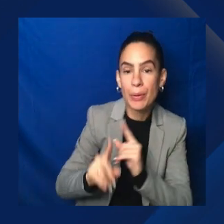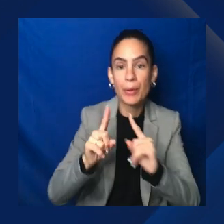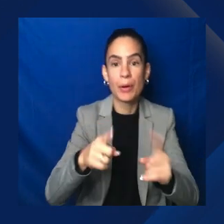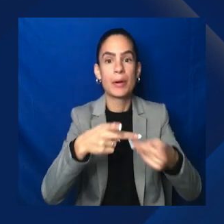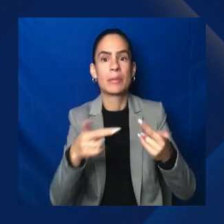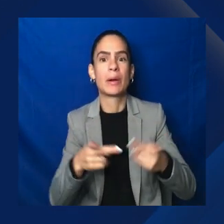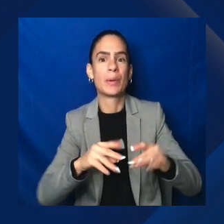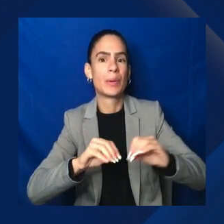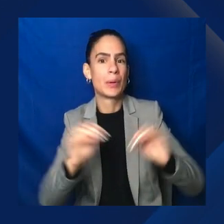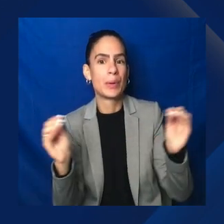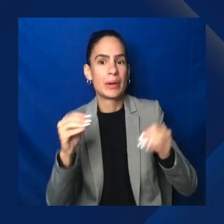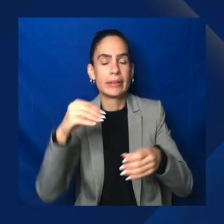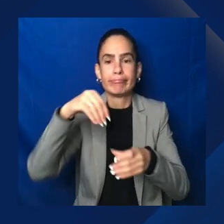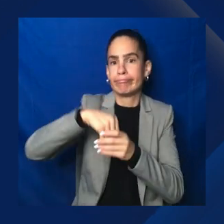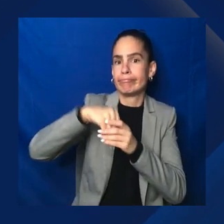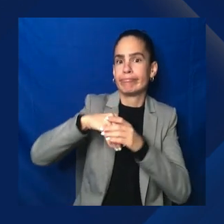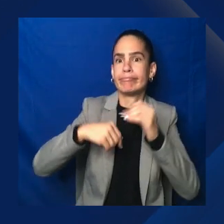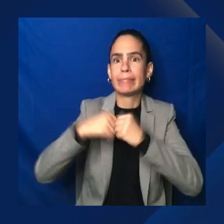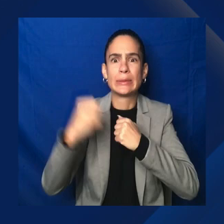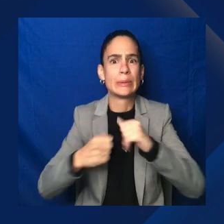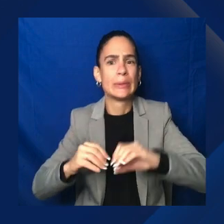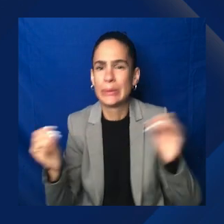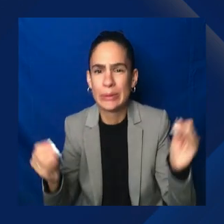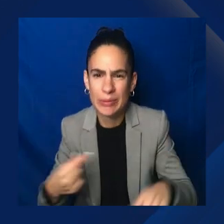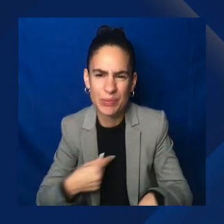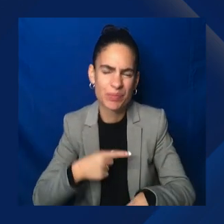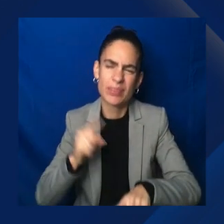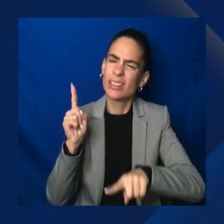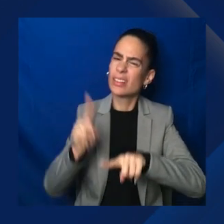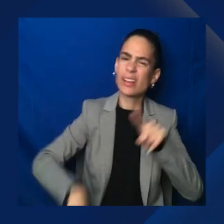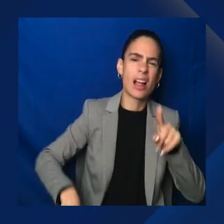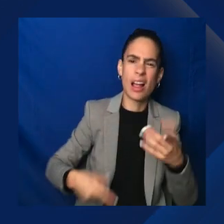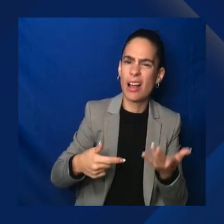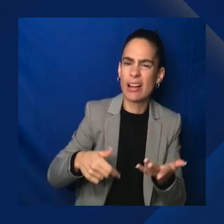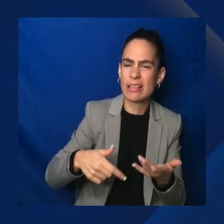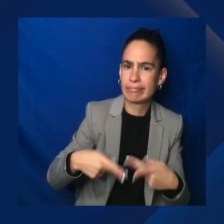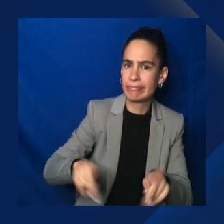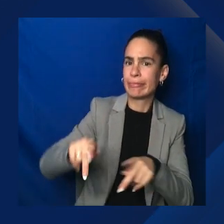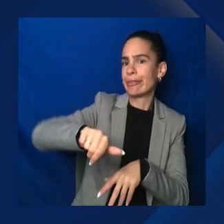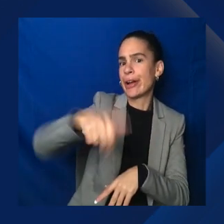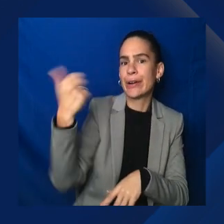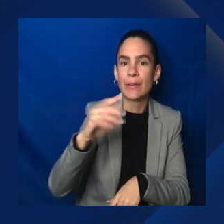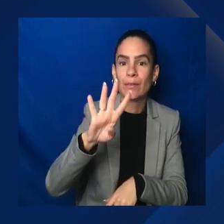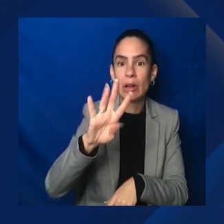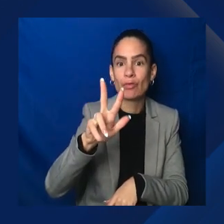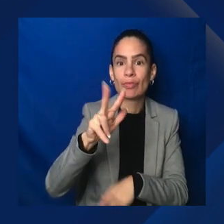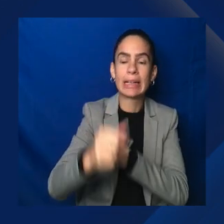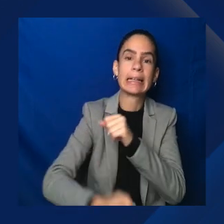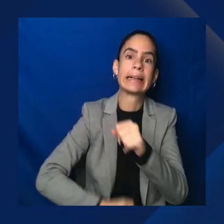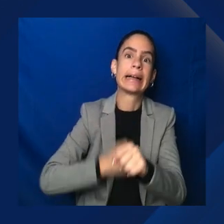years to pass us by without seeing any changes. Thank you. Thank you so much,